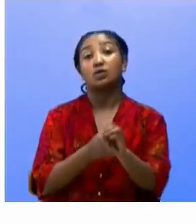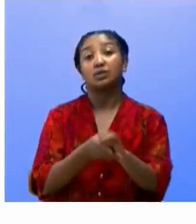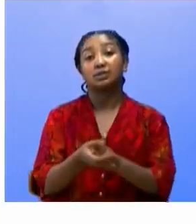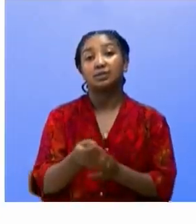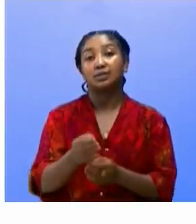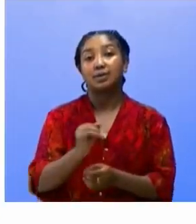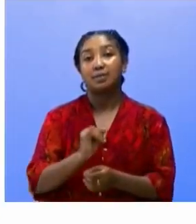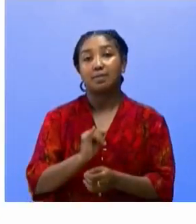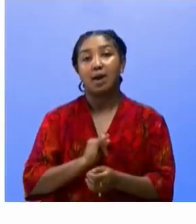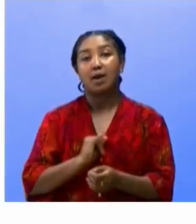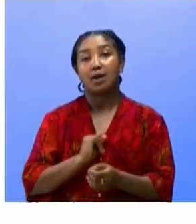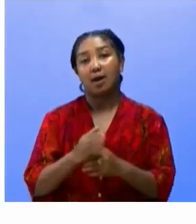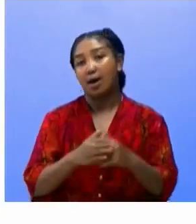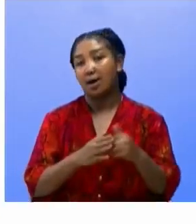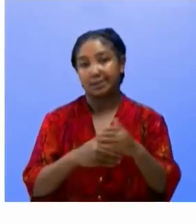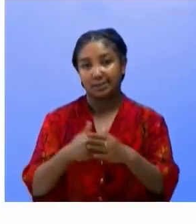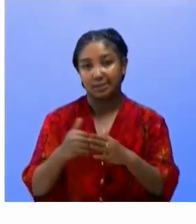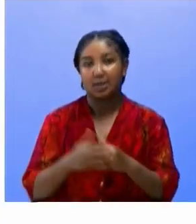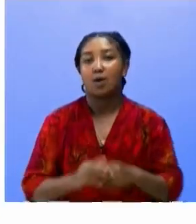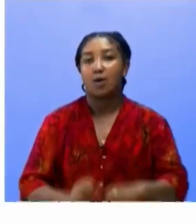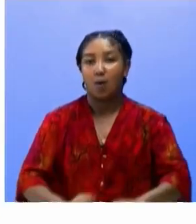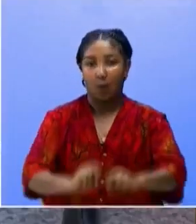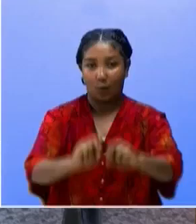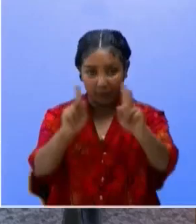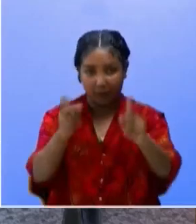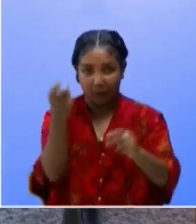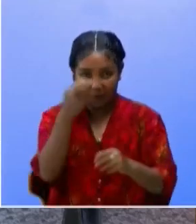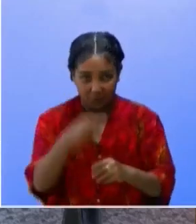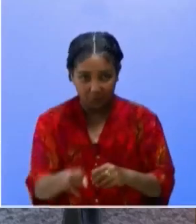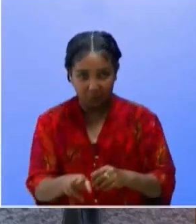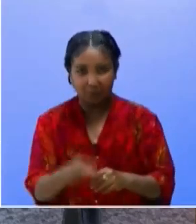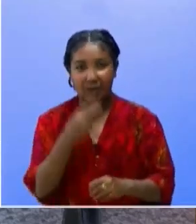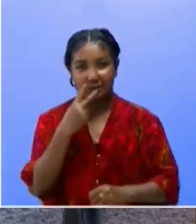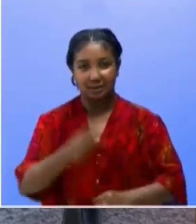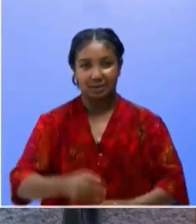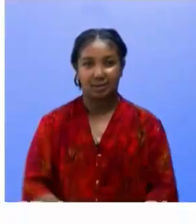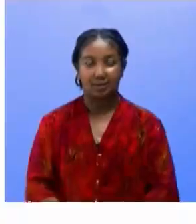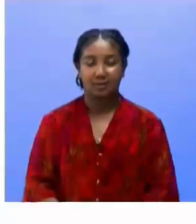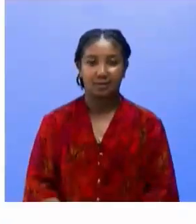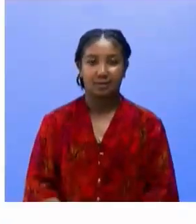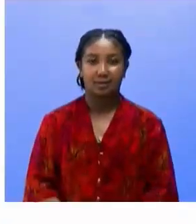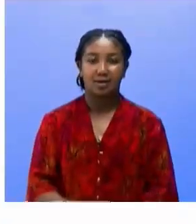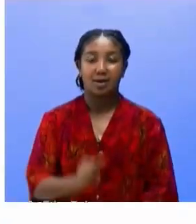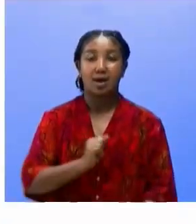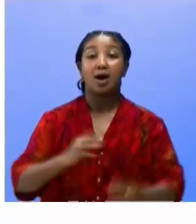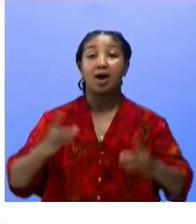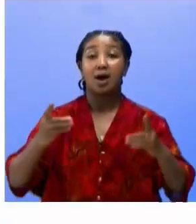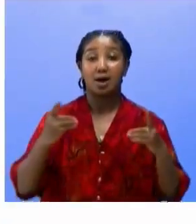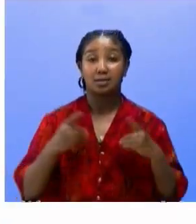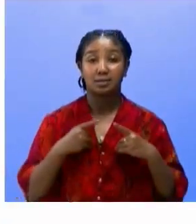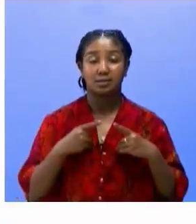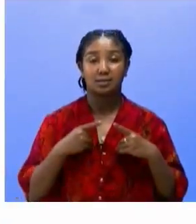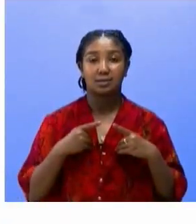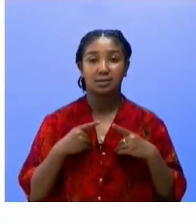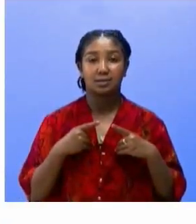my hands. Okay. Or, let's see. I had